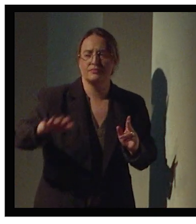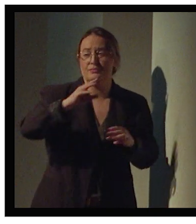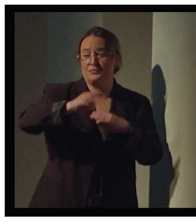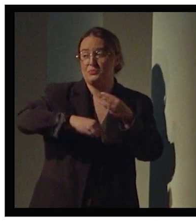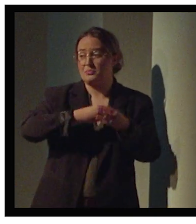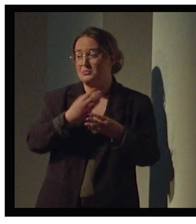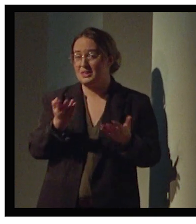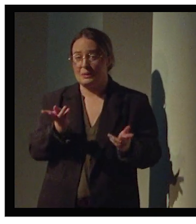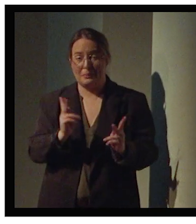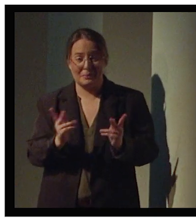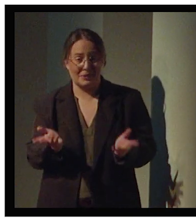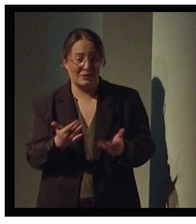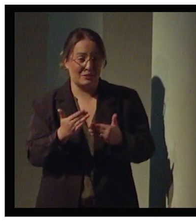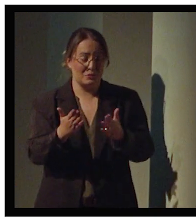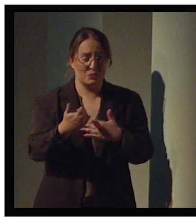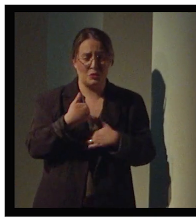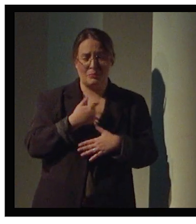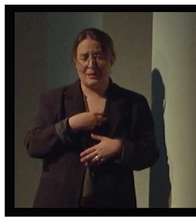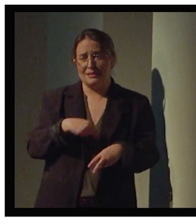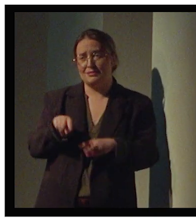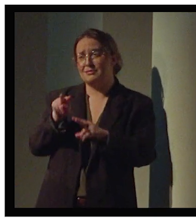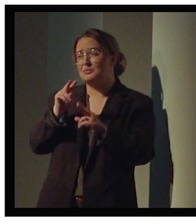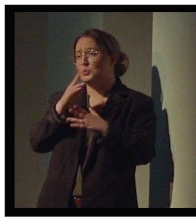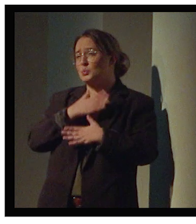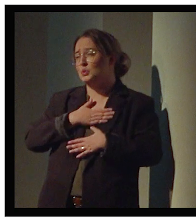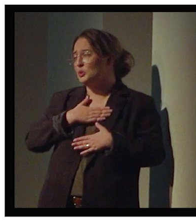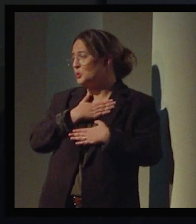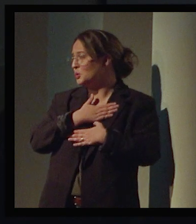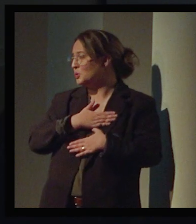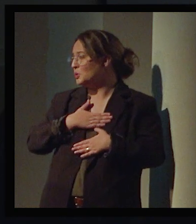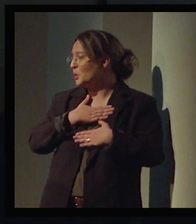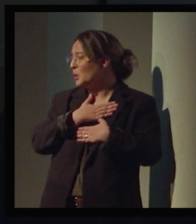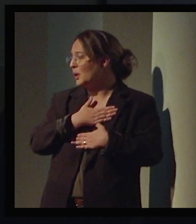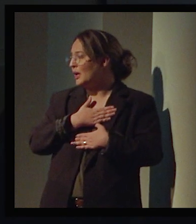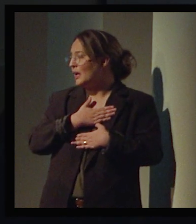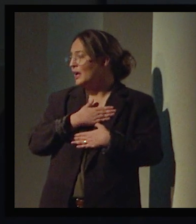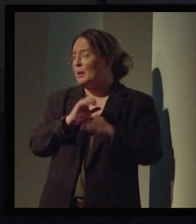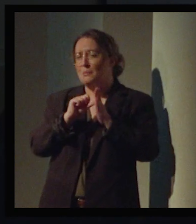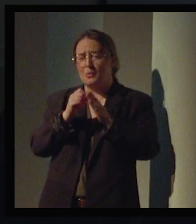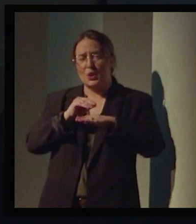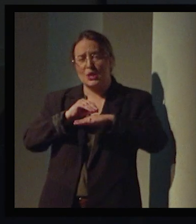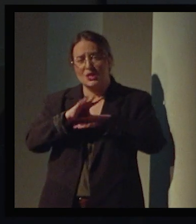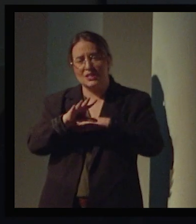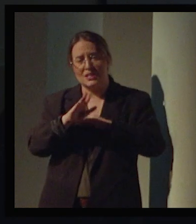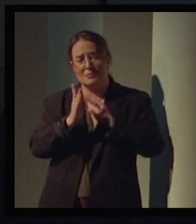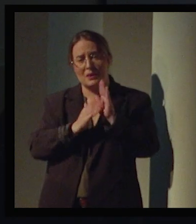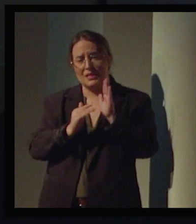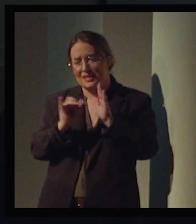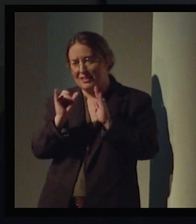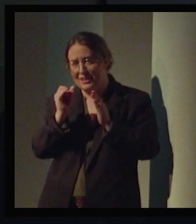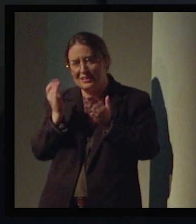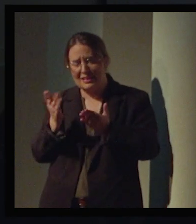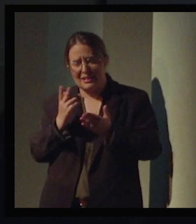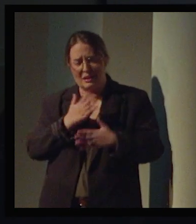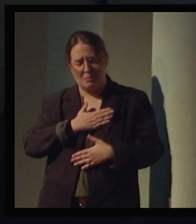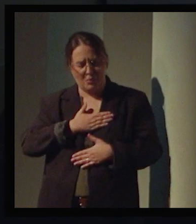this room, have come to enjoy Impressionist paintings like these and to appreciate the ways they attend to the ephemeral and